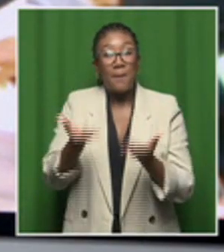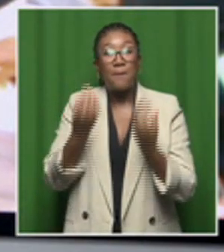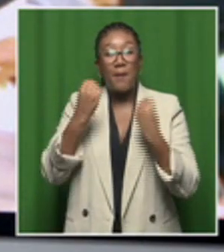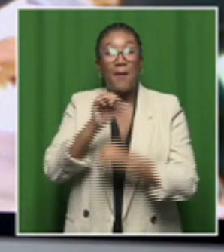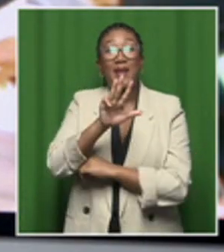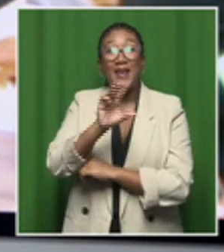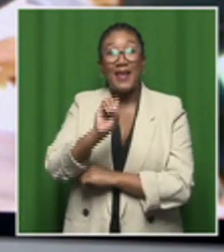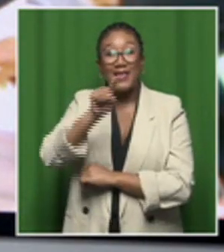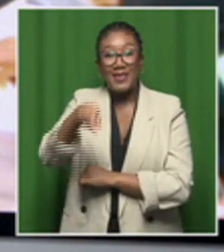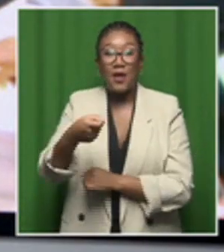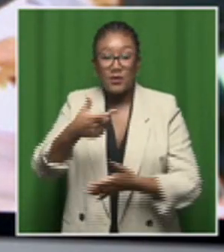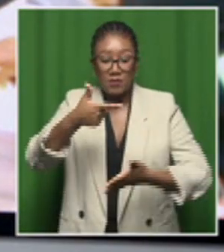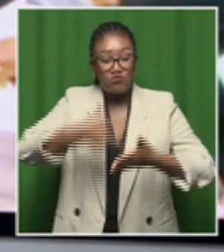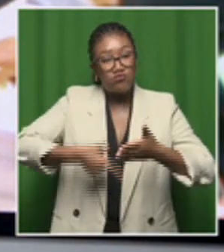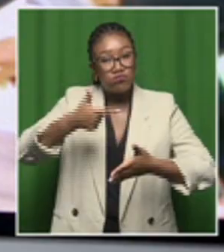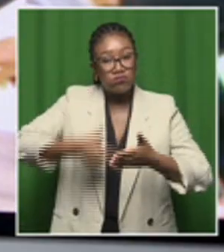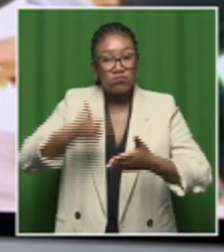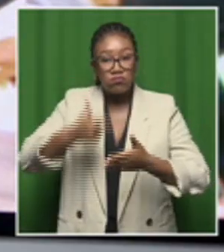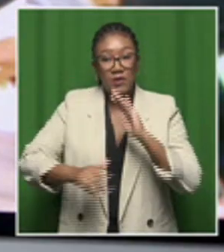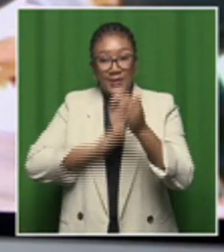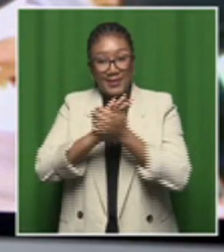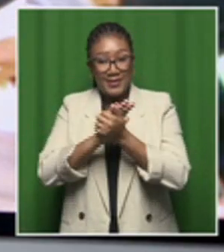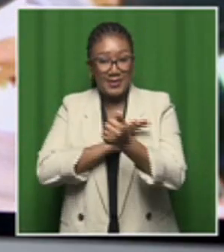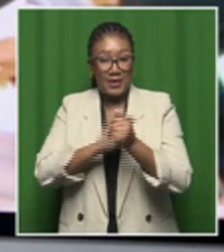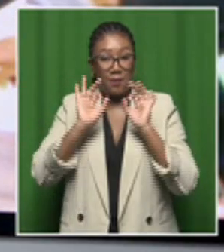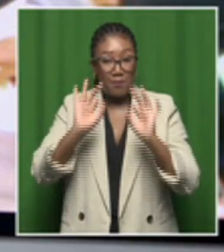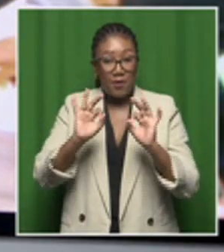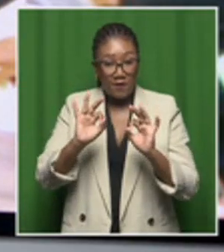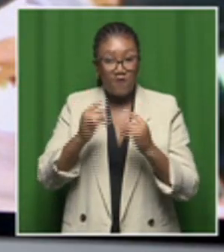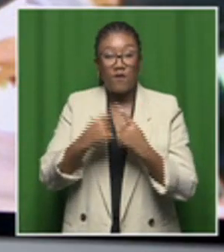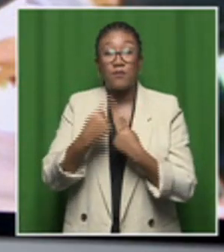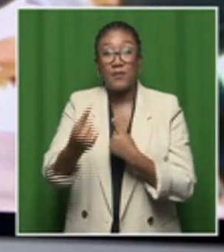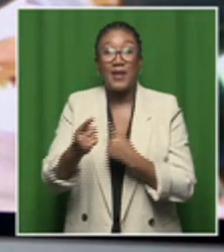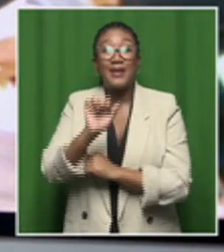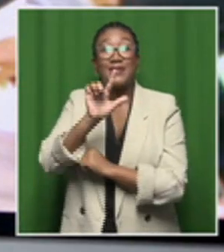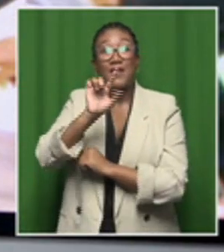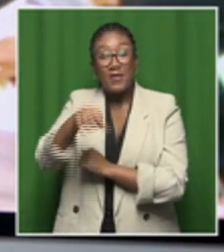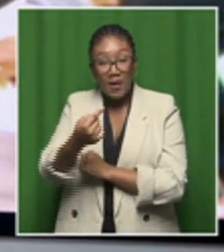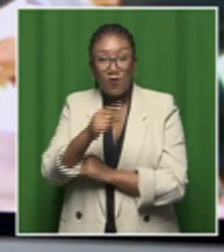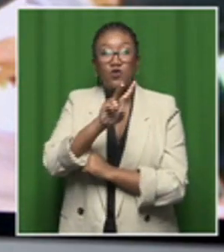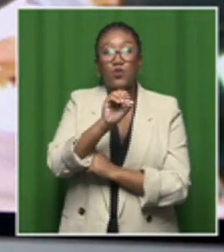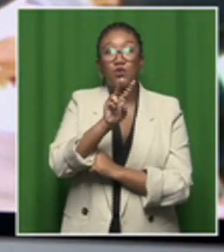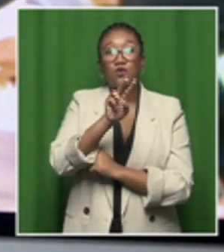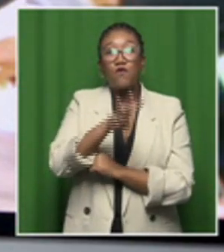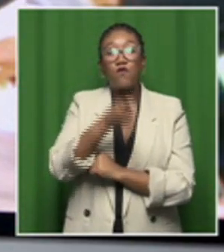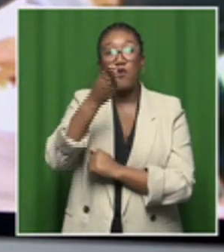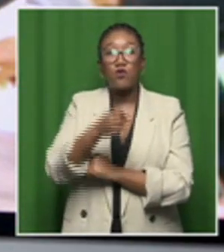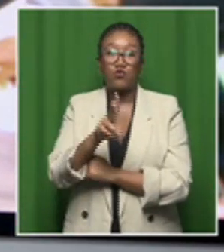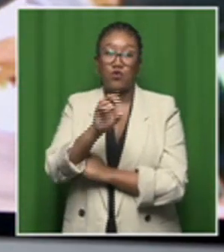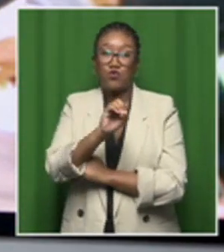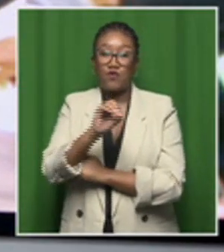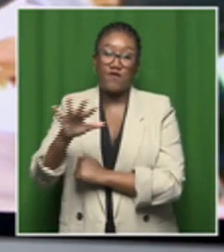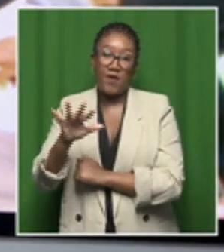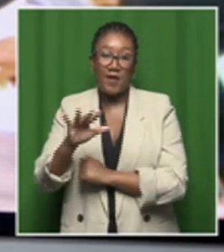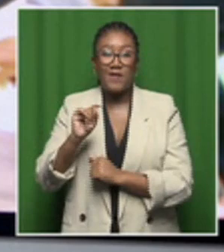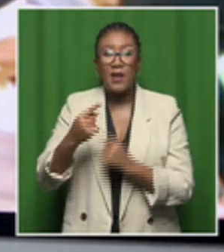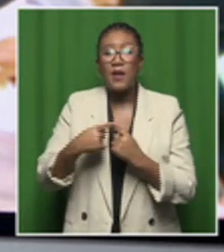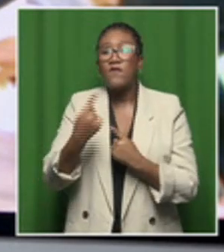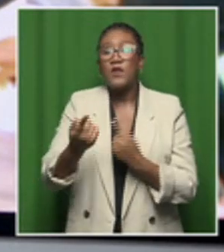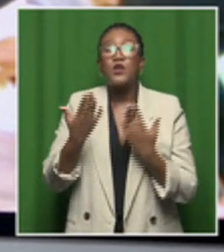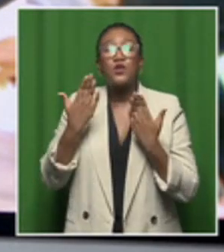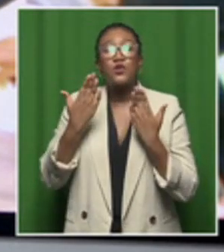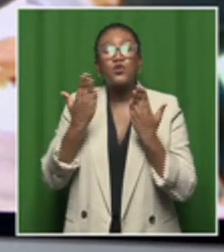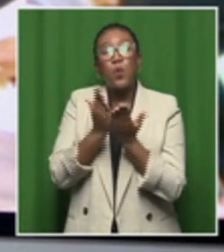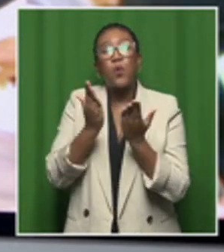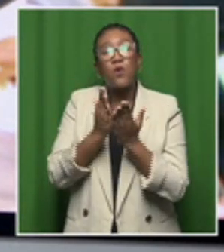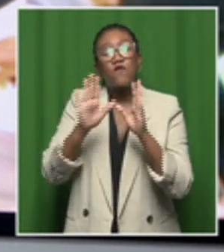almost 27,000 for the 2024-2025 financial year. Now, this post-school education and training